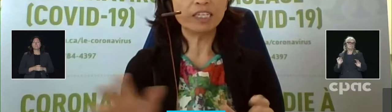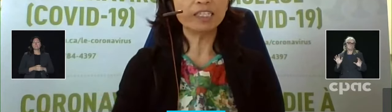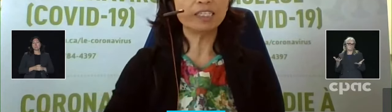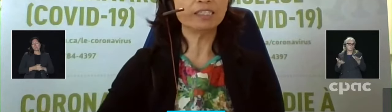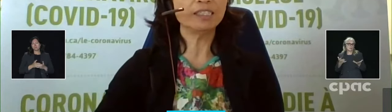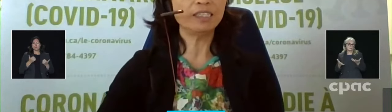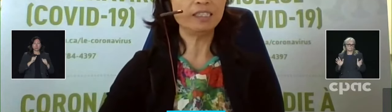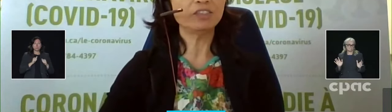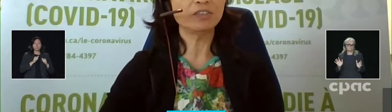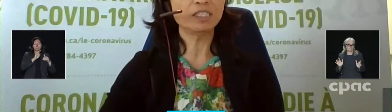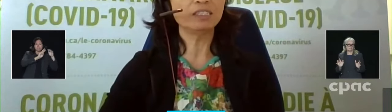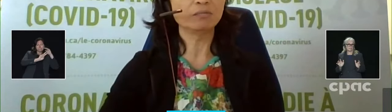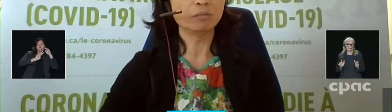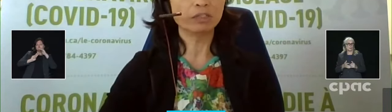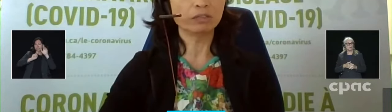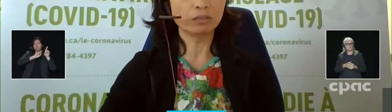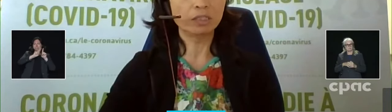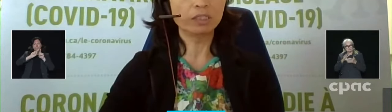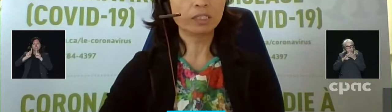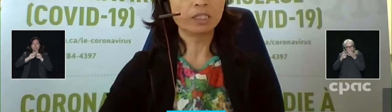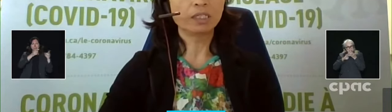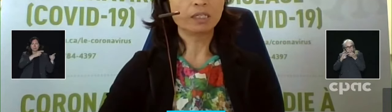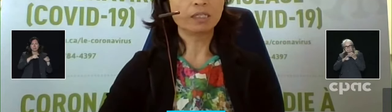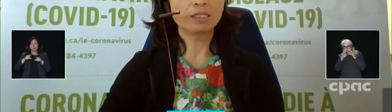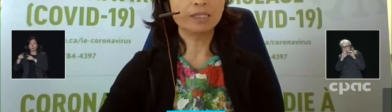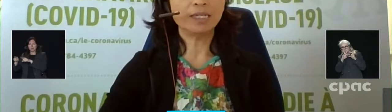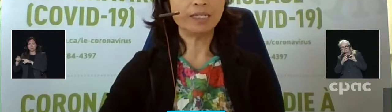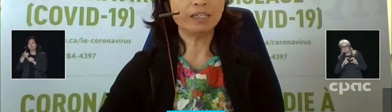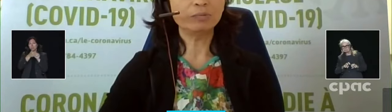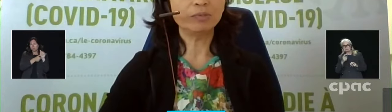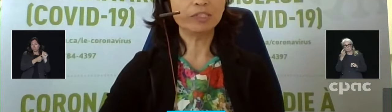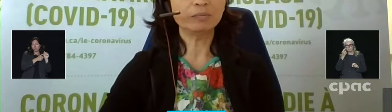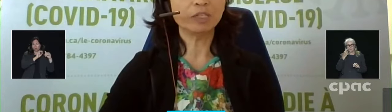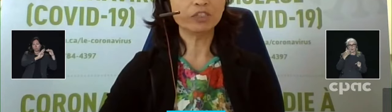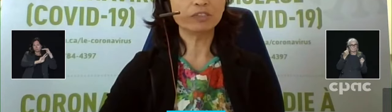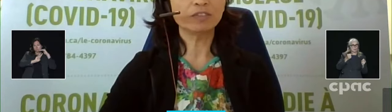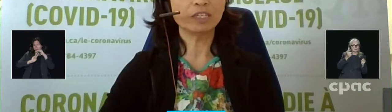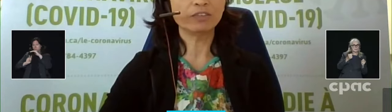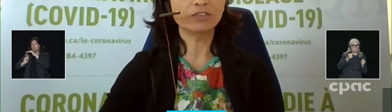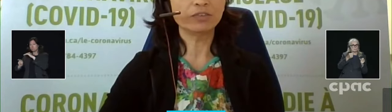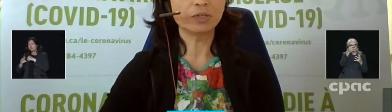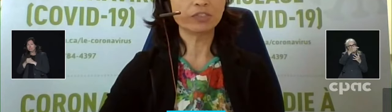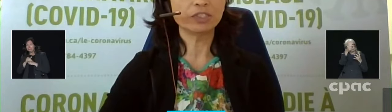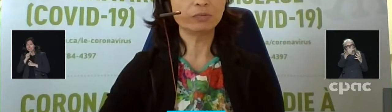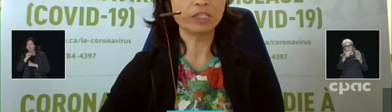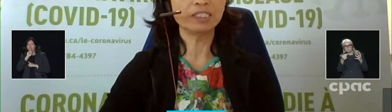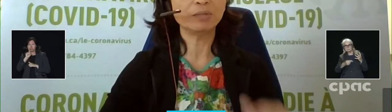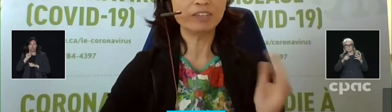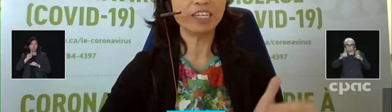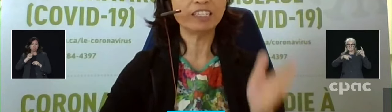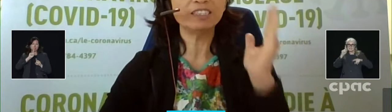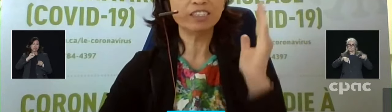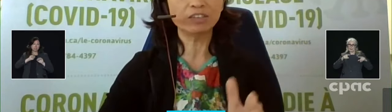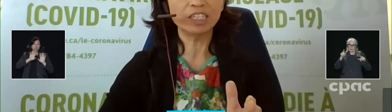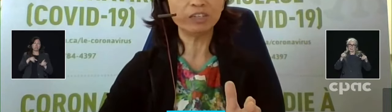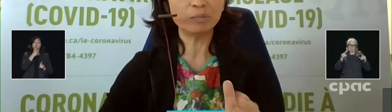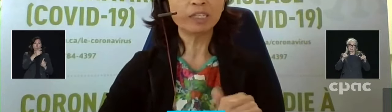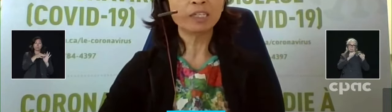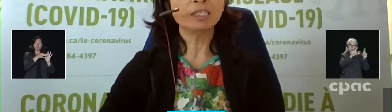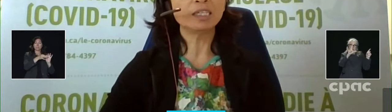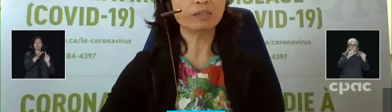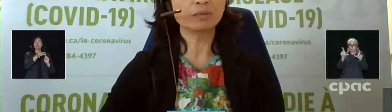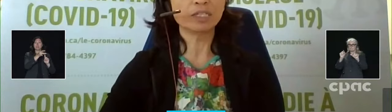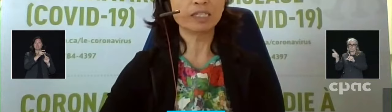outcomes, if you like, in each of these models. Does that help? I'm not sure if I answered your question. One is about cases going